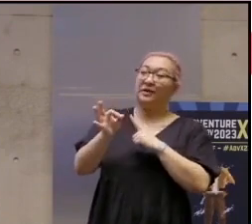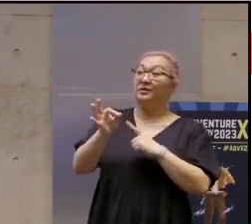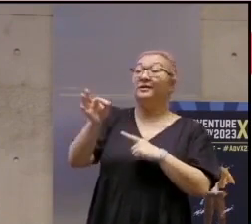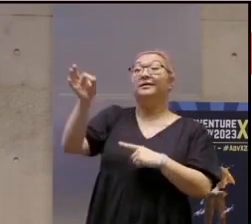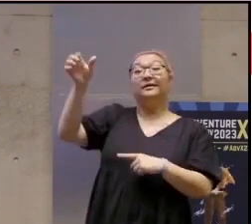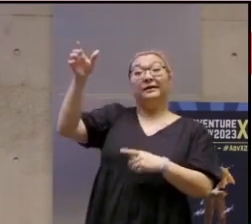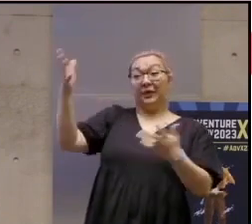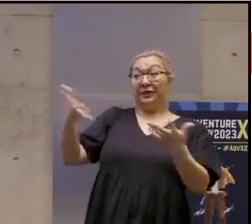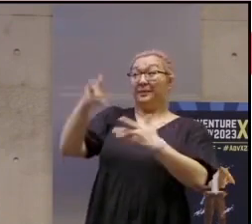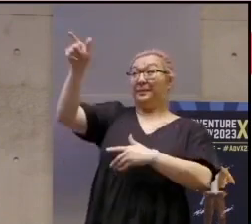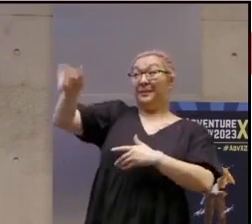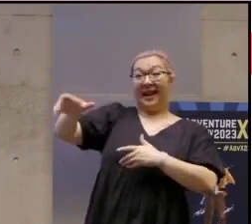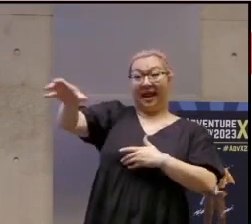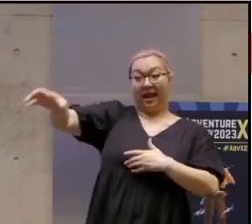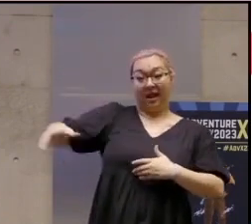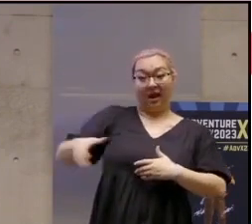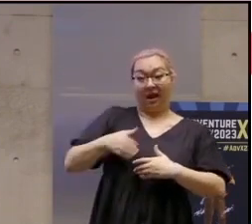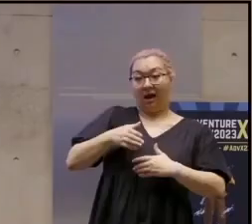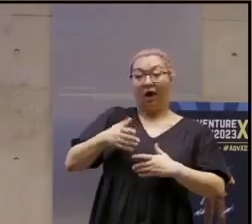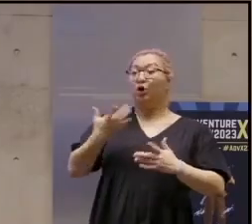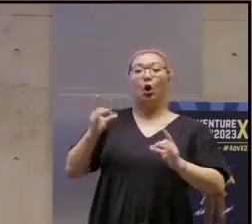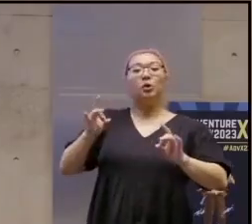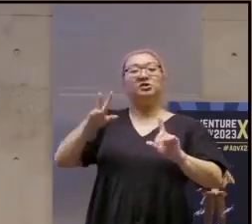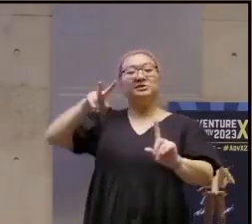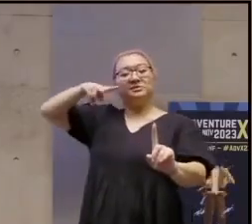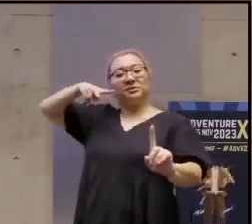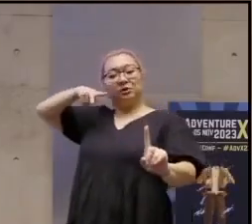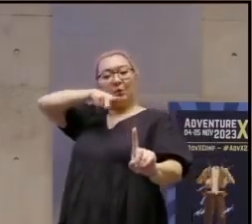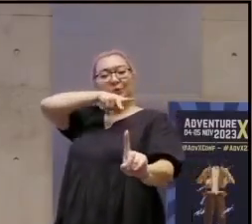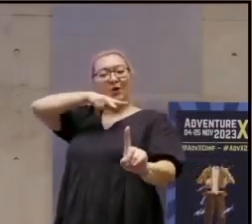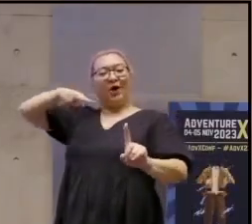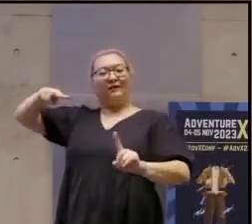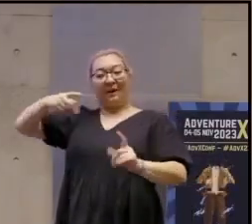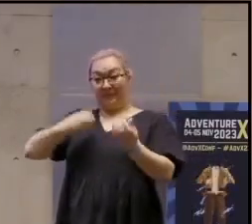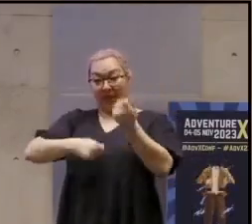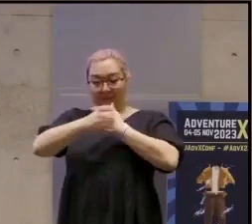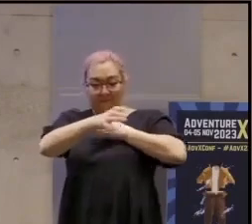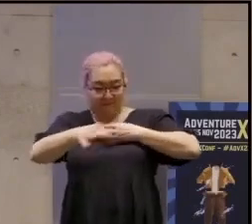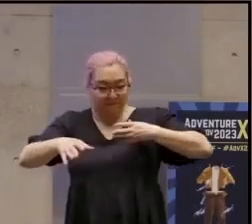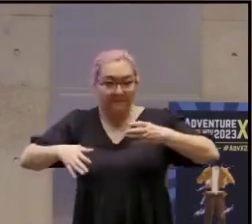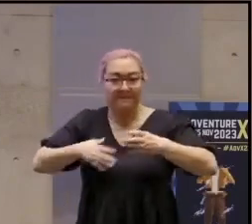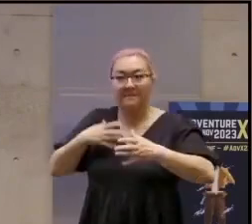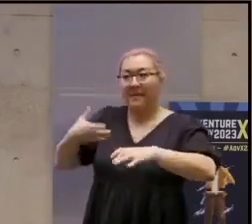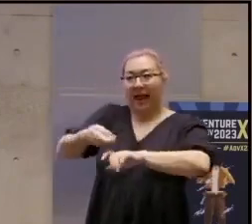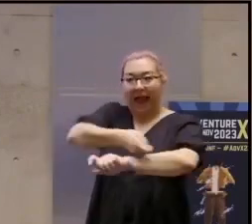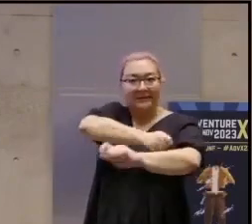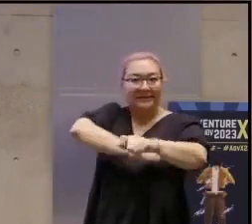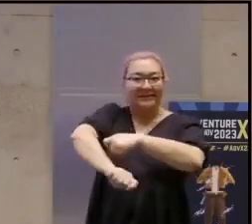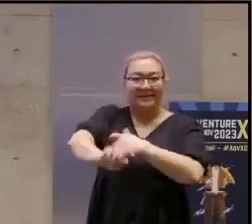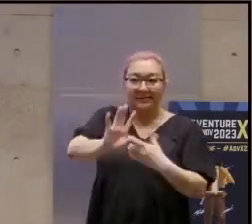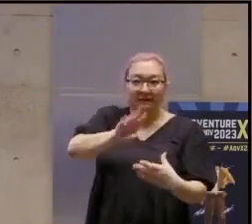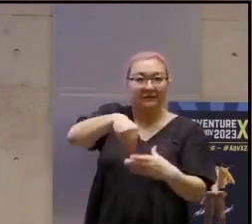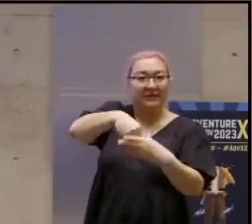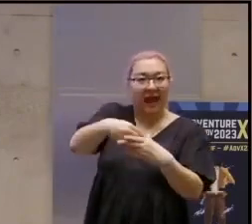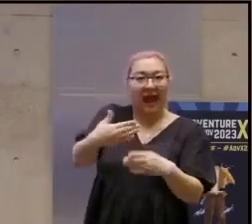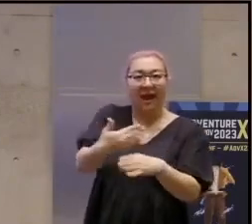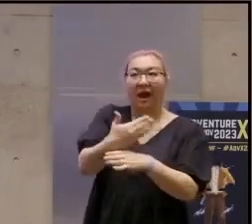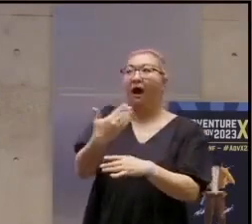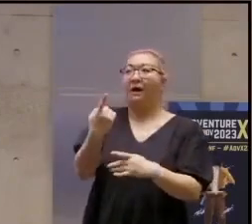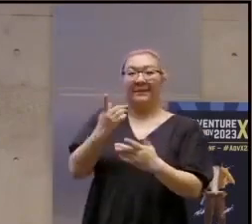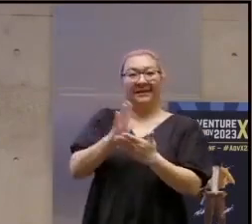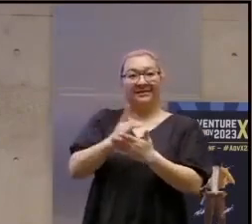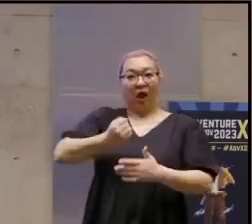observers to an active agent, right? You can give the player the time to consider their choices and their